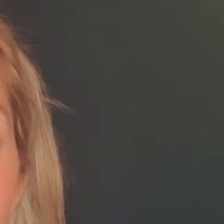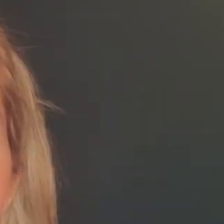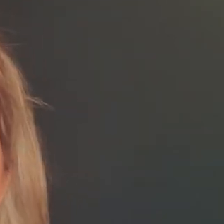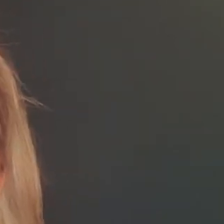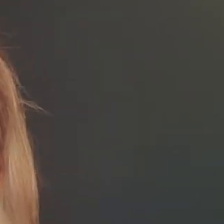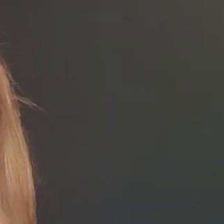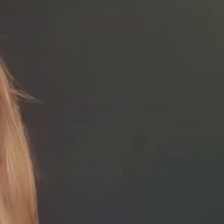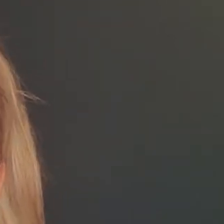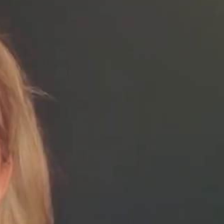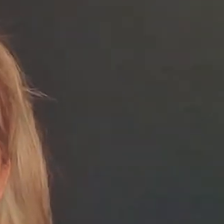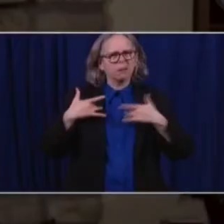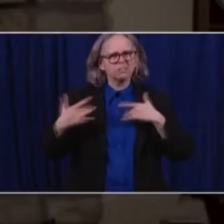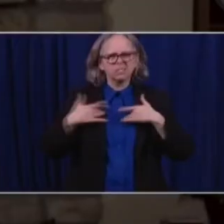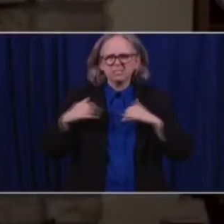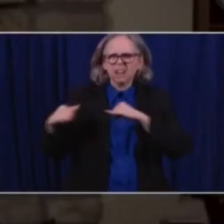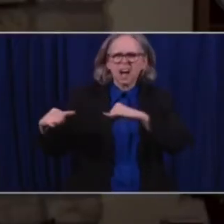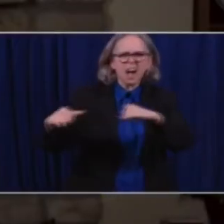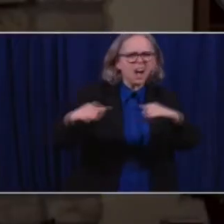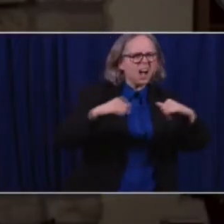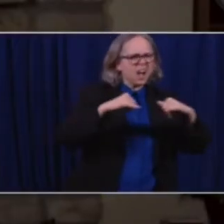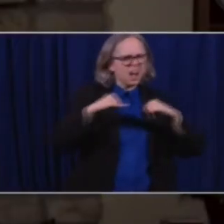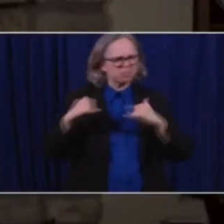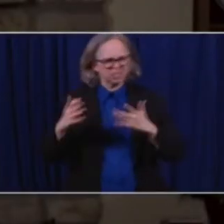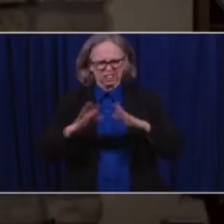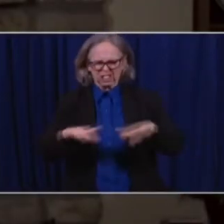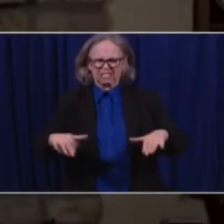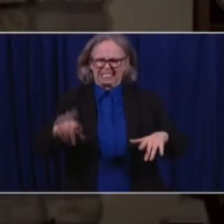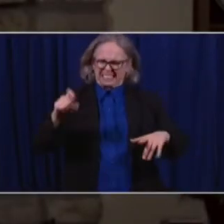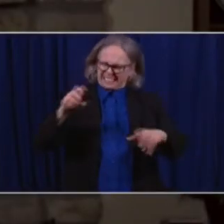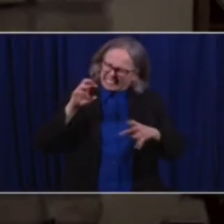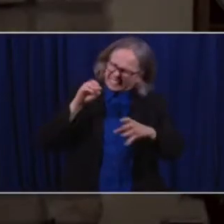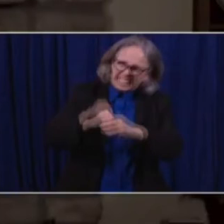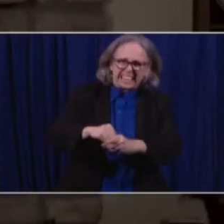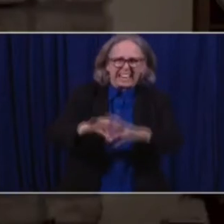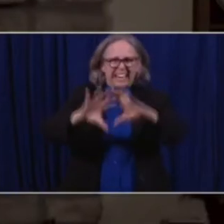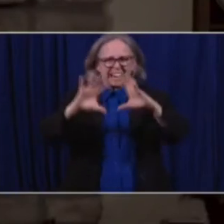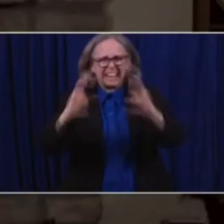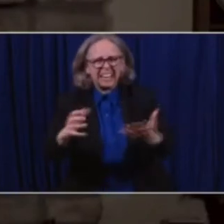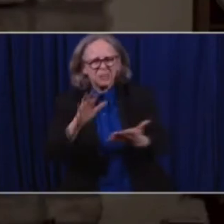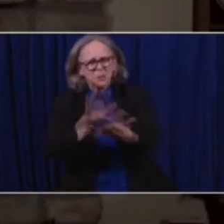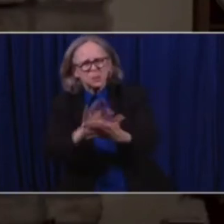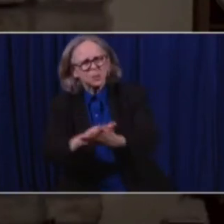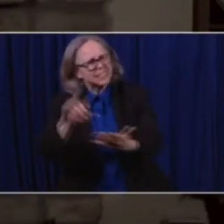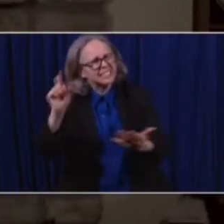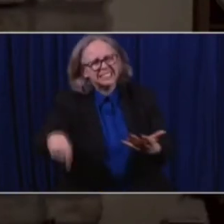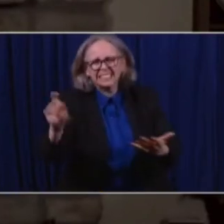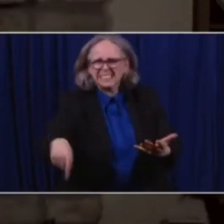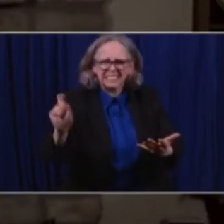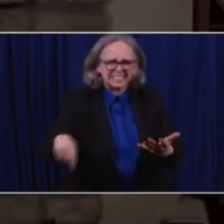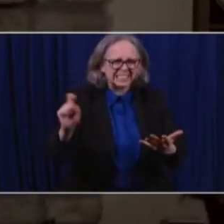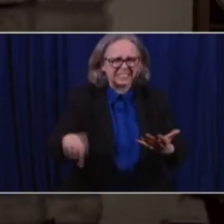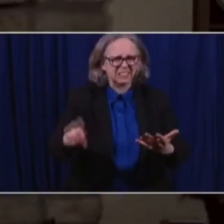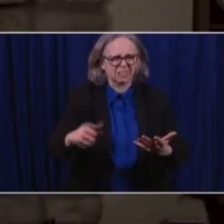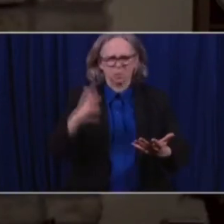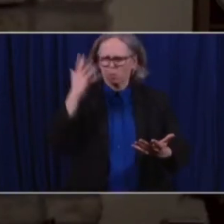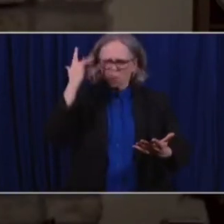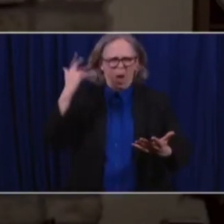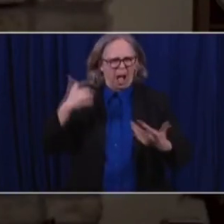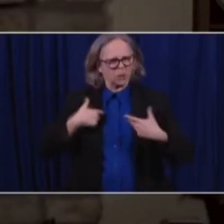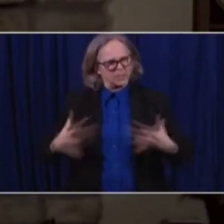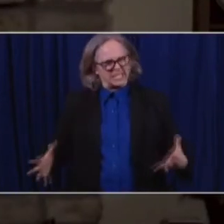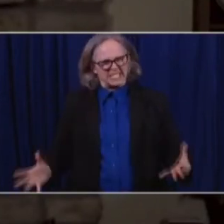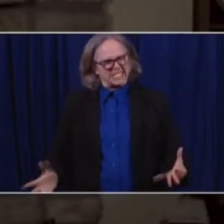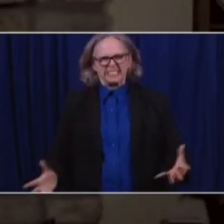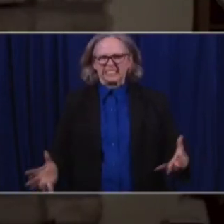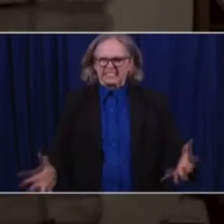few key points of note here. First up, the governor unveiled new criteria the state will be using to end the statewide curfew, and what his team